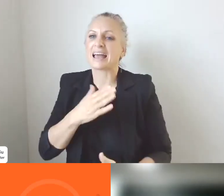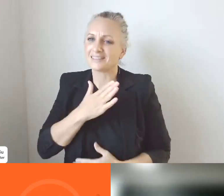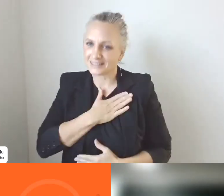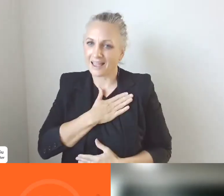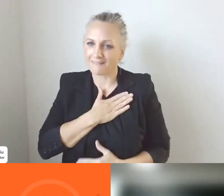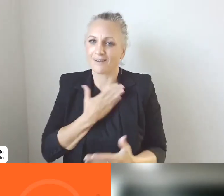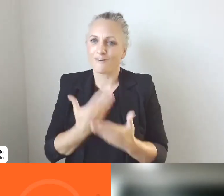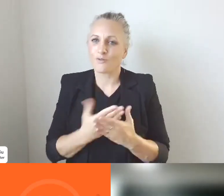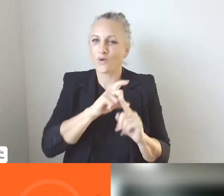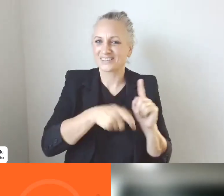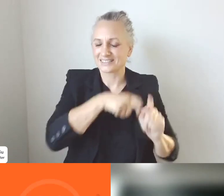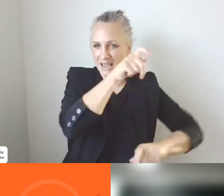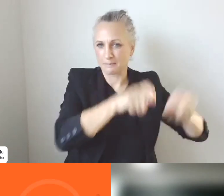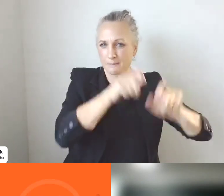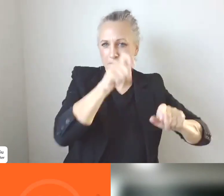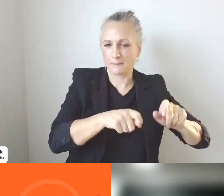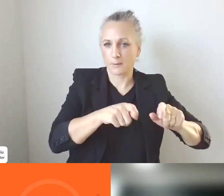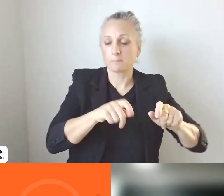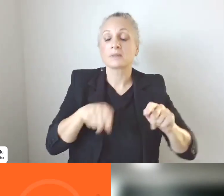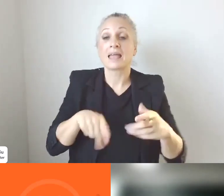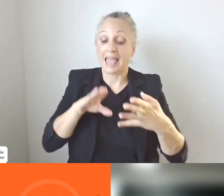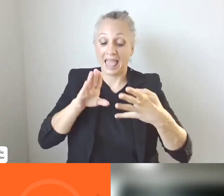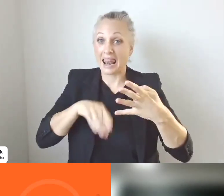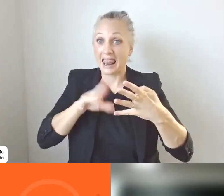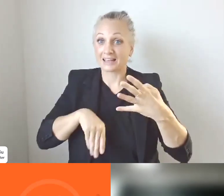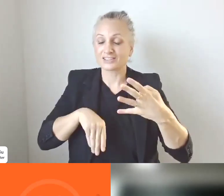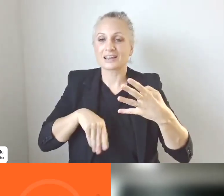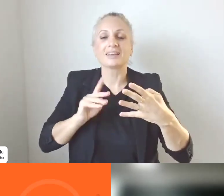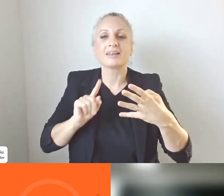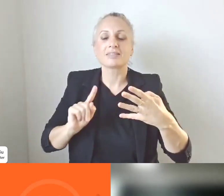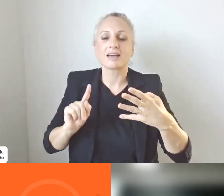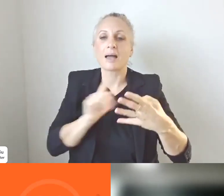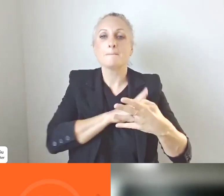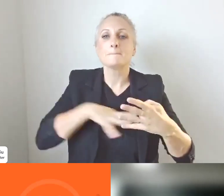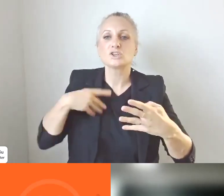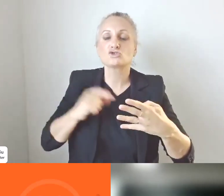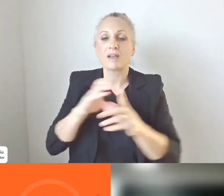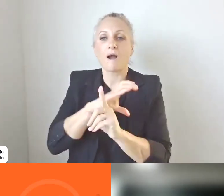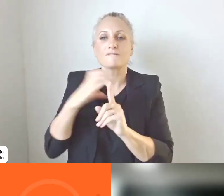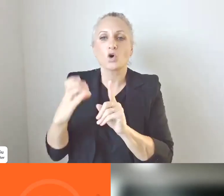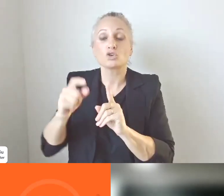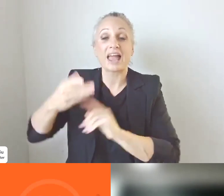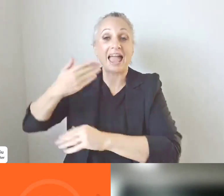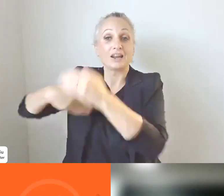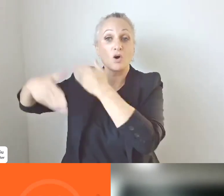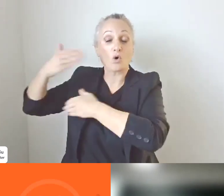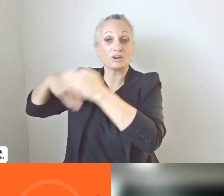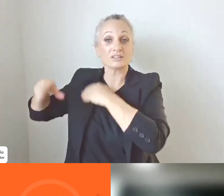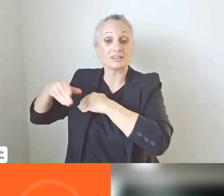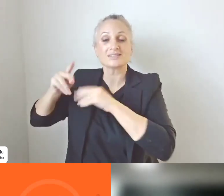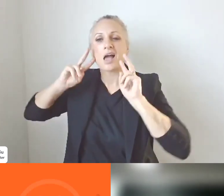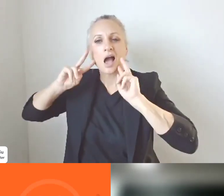And finally, the Ministry of Culture and Heritage are looking into legislation to ensure that captioning and audio description is provided